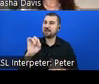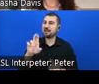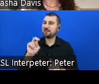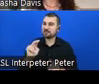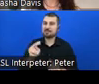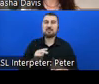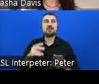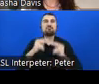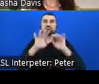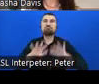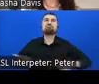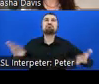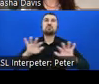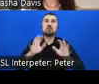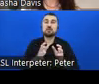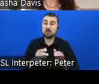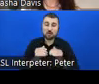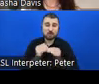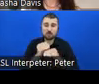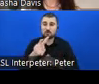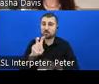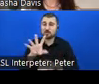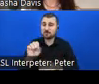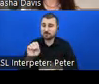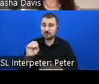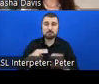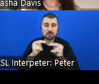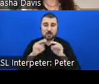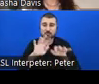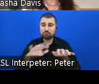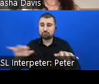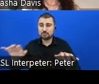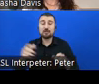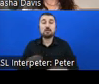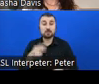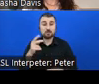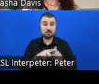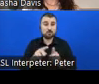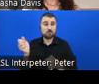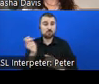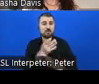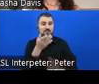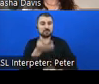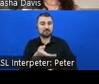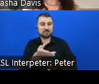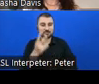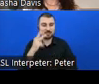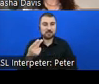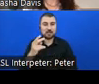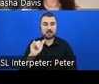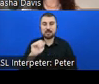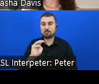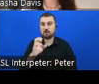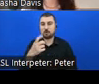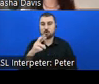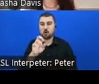It's more than 250 buildings. We're gonna start to circle back towards Chaim Gross via Bleecker Street, one